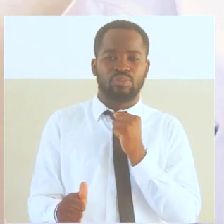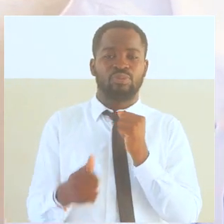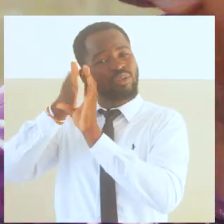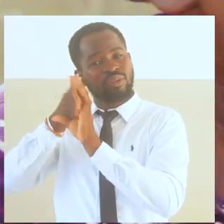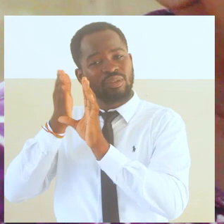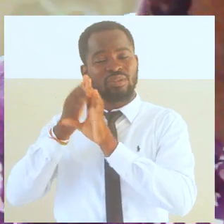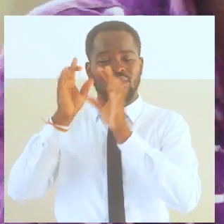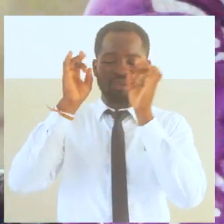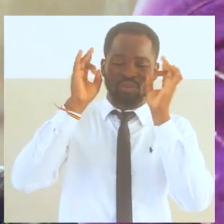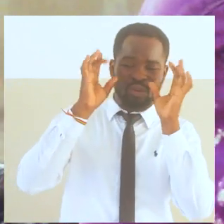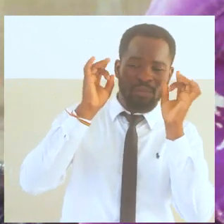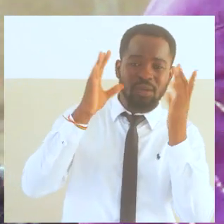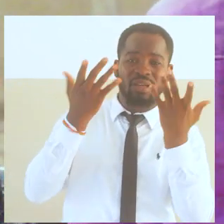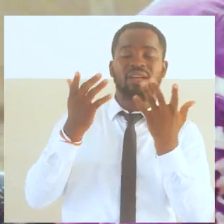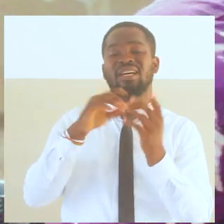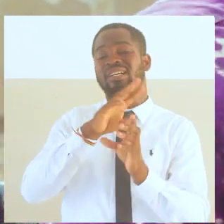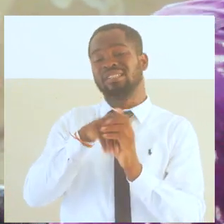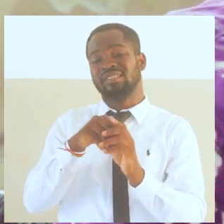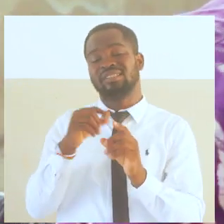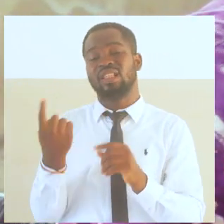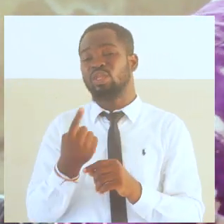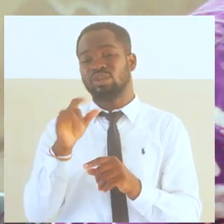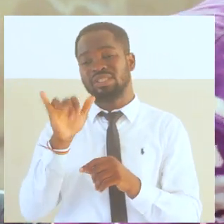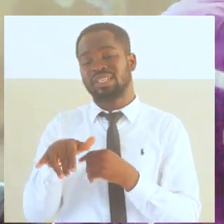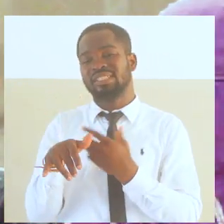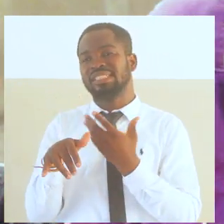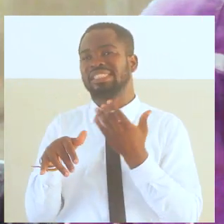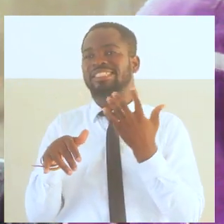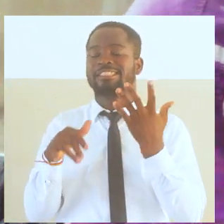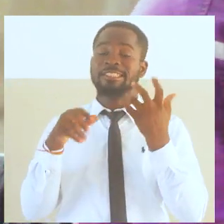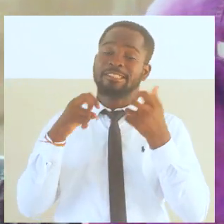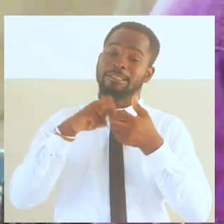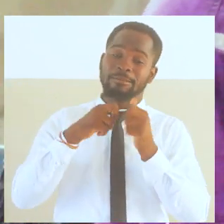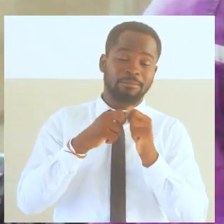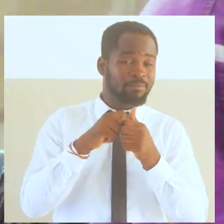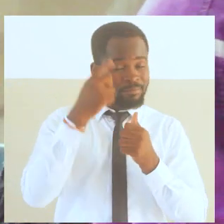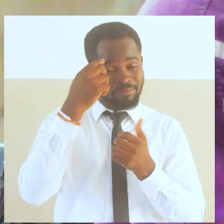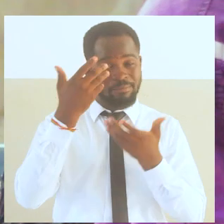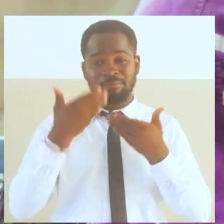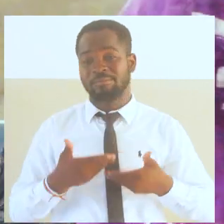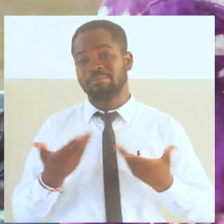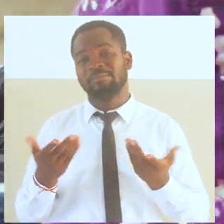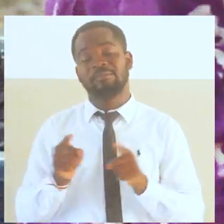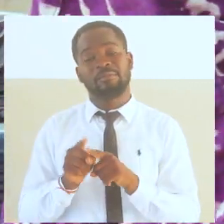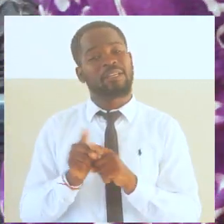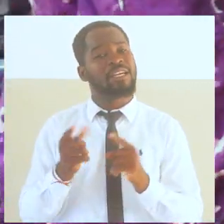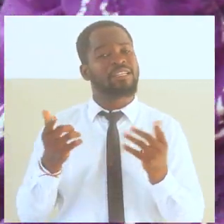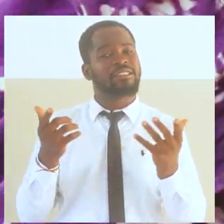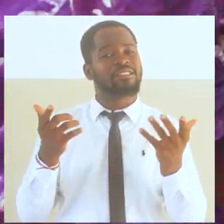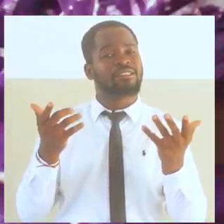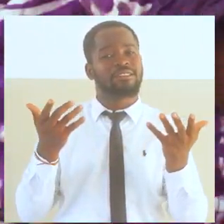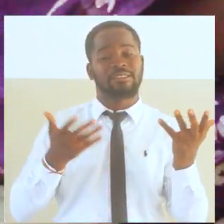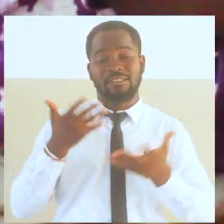going. In Ghana, children with Spina Bifida and Hydrocephalus hardly cross